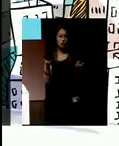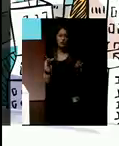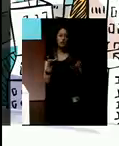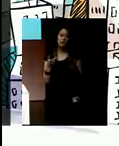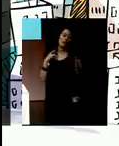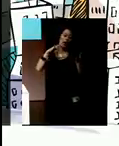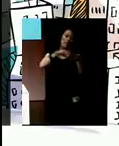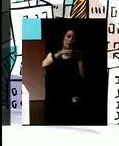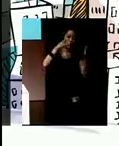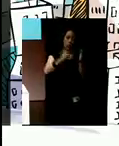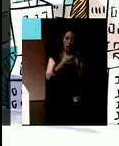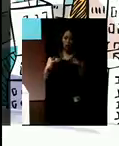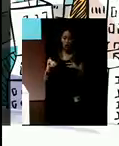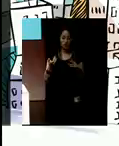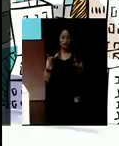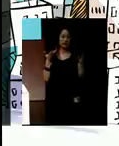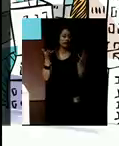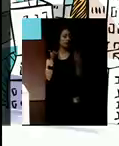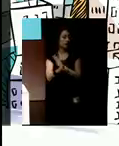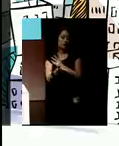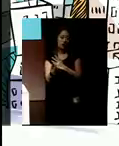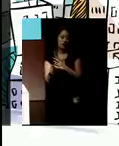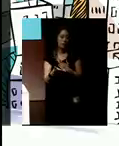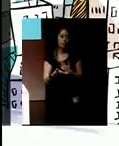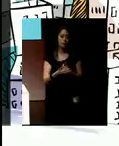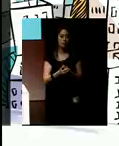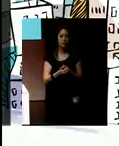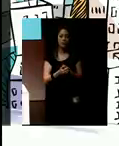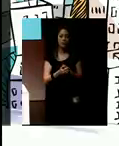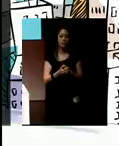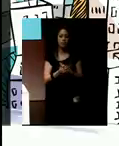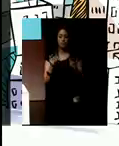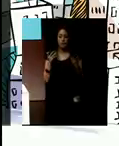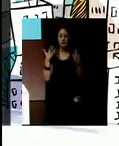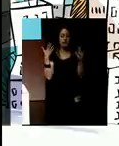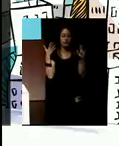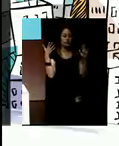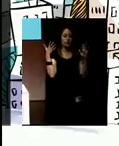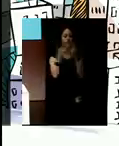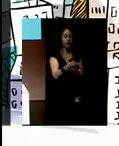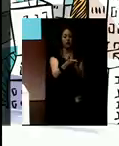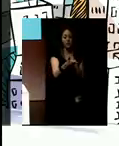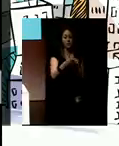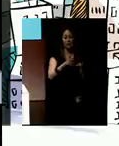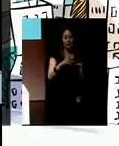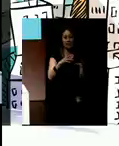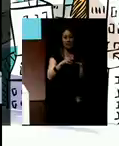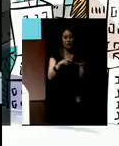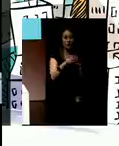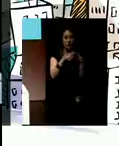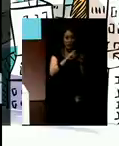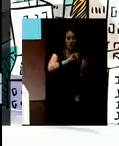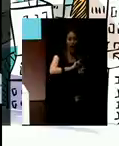societal challenges and social obligations into creative opportunities. The topic of this